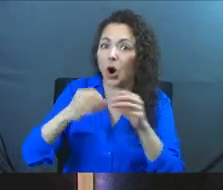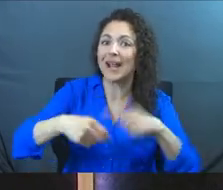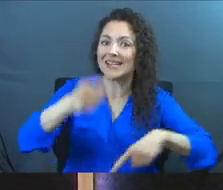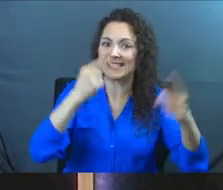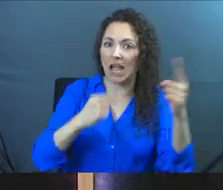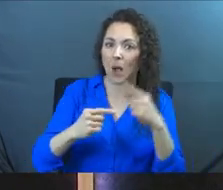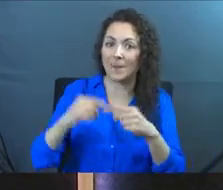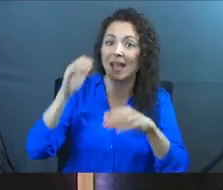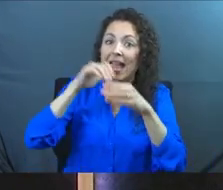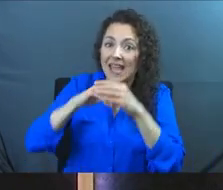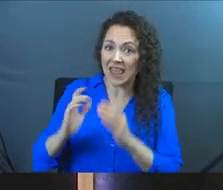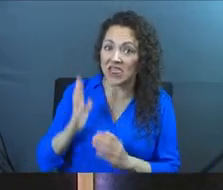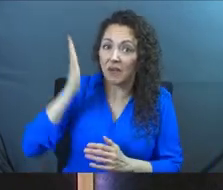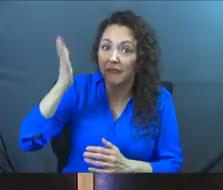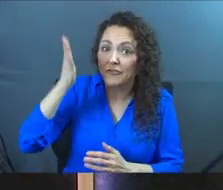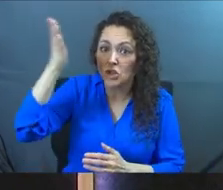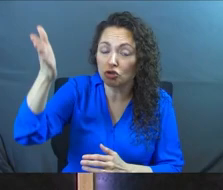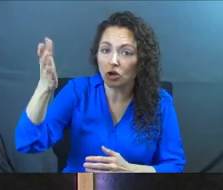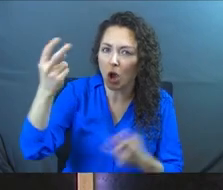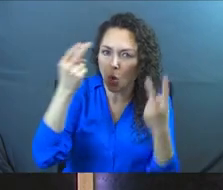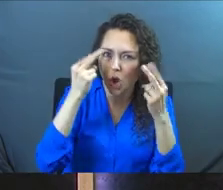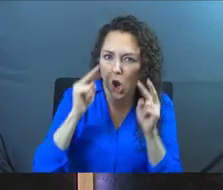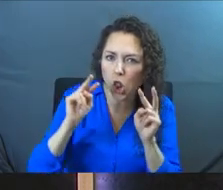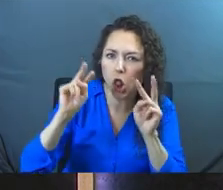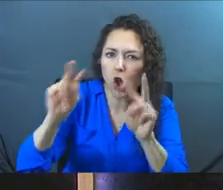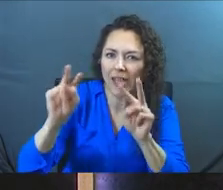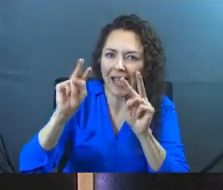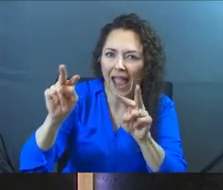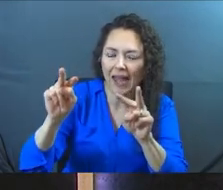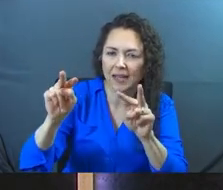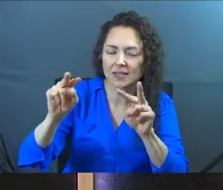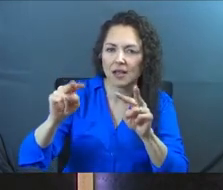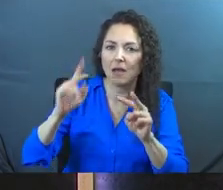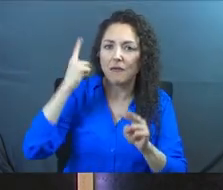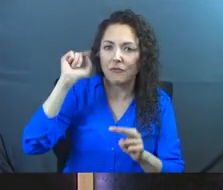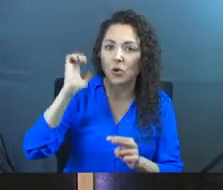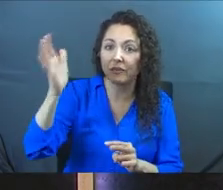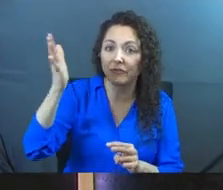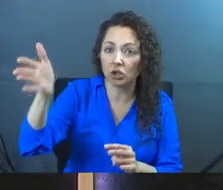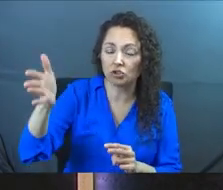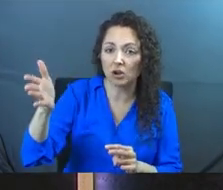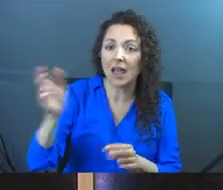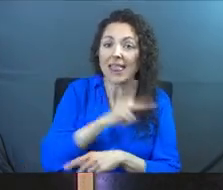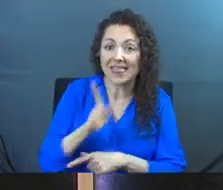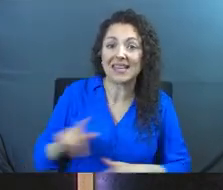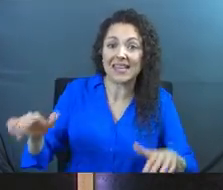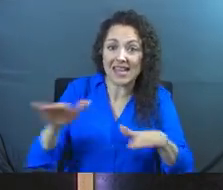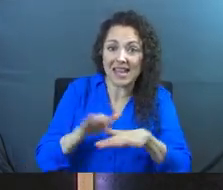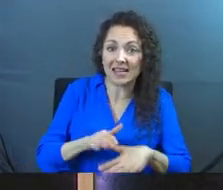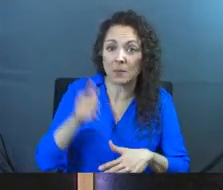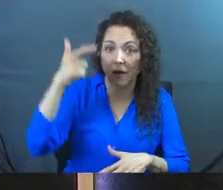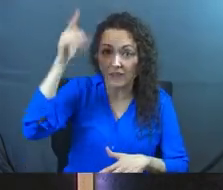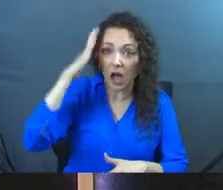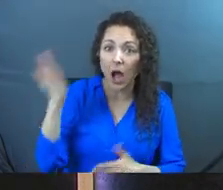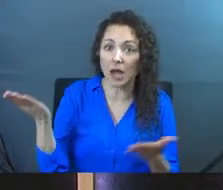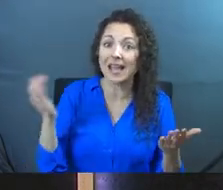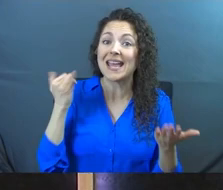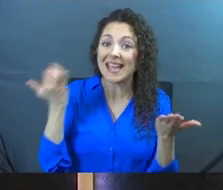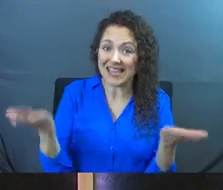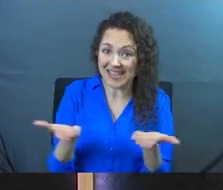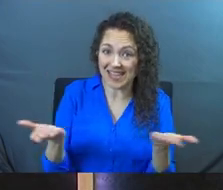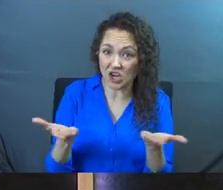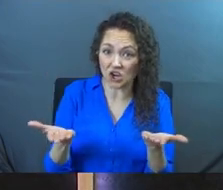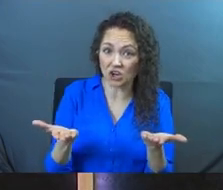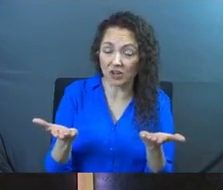Both of those things are a treasure when we look at it. And the first thing to say is the kingdom of God being here is a treasure.